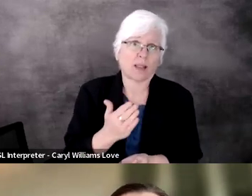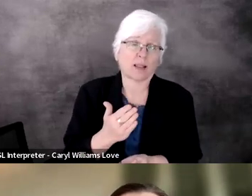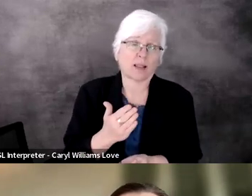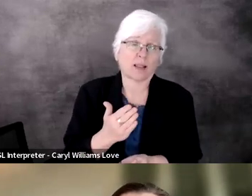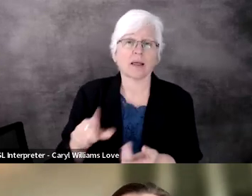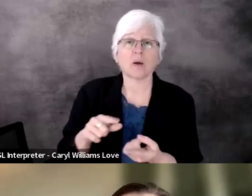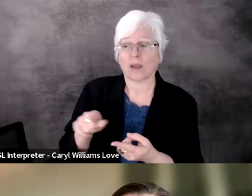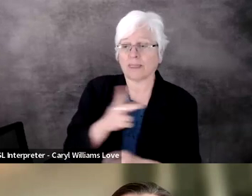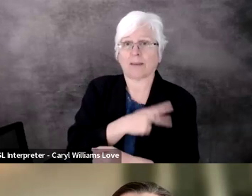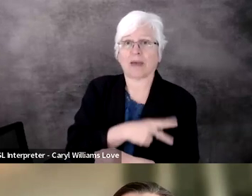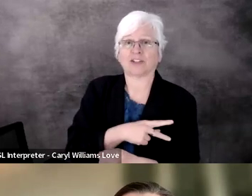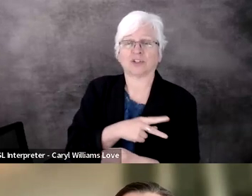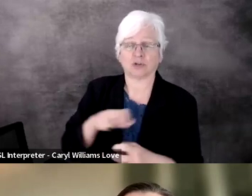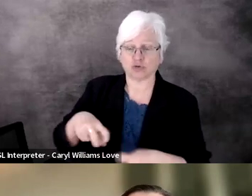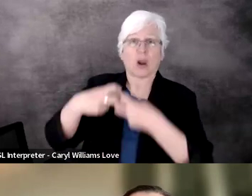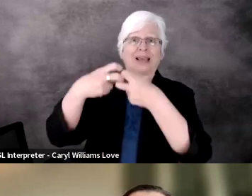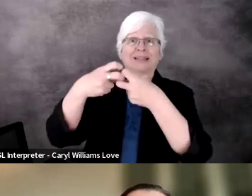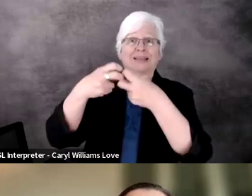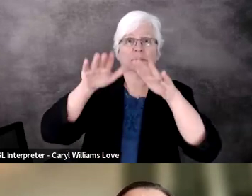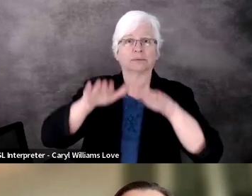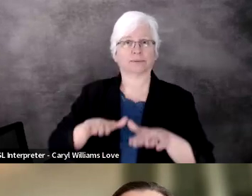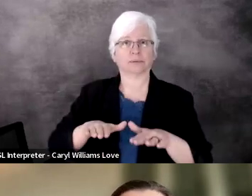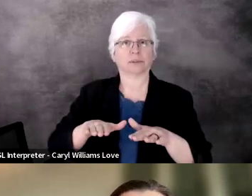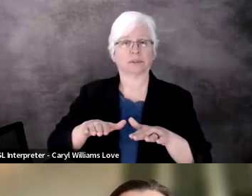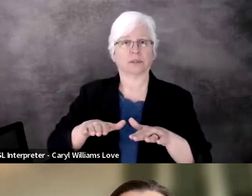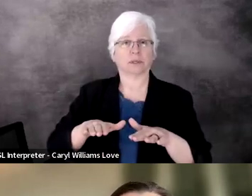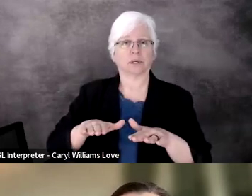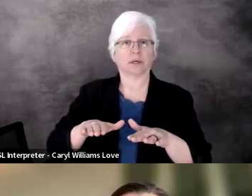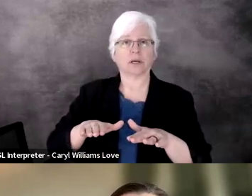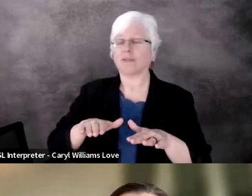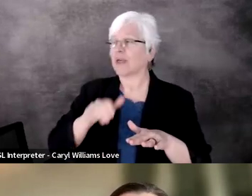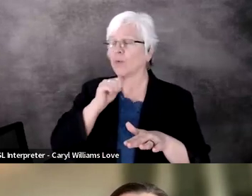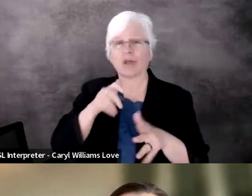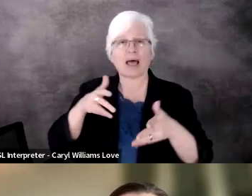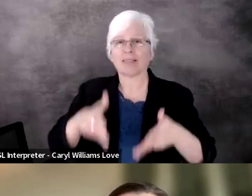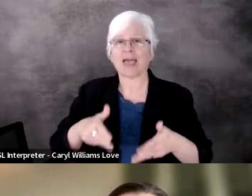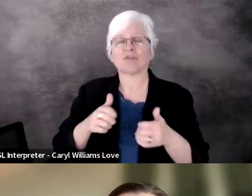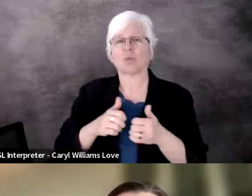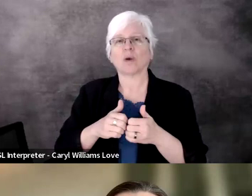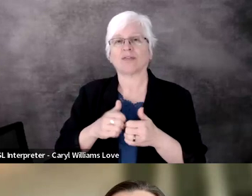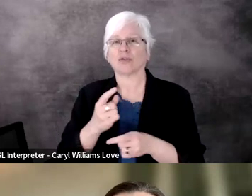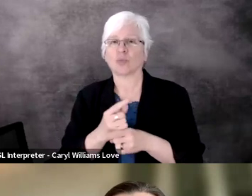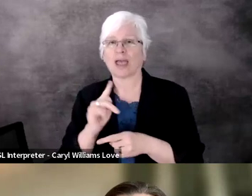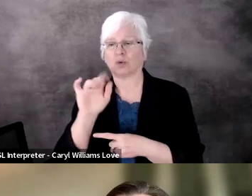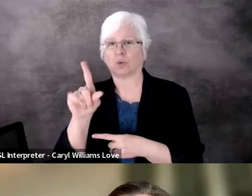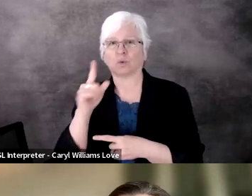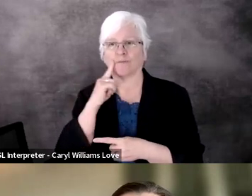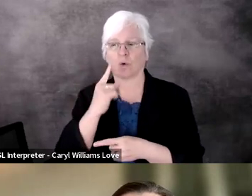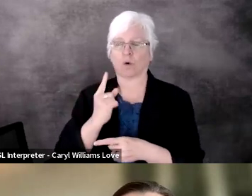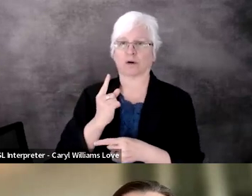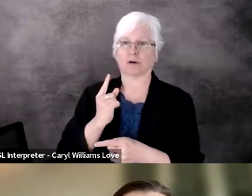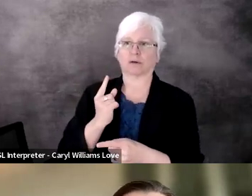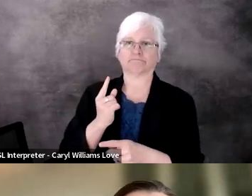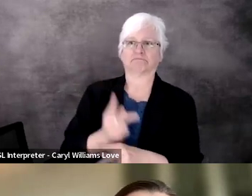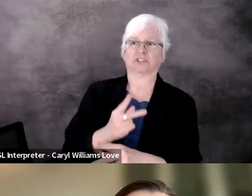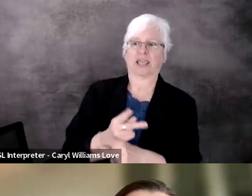once that patient is at a crisis, we're not often left with the right tools to treat the underlying disorder or even understand